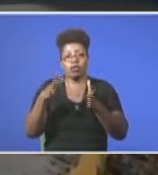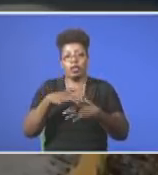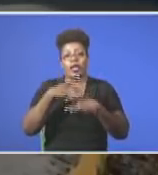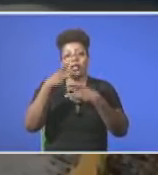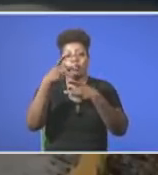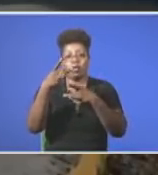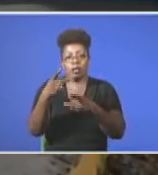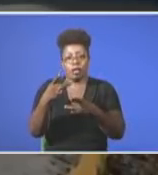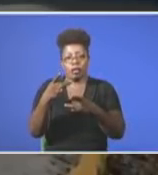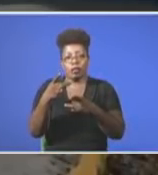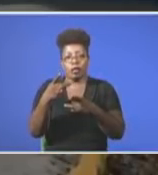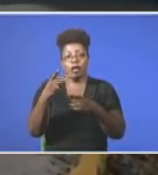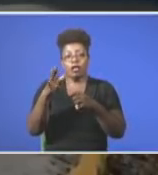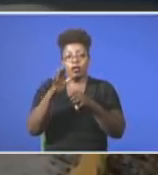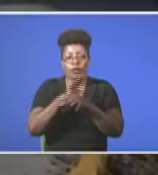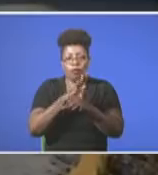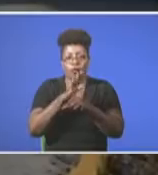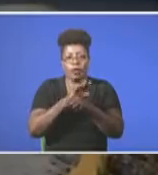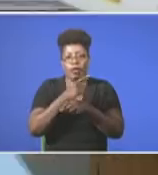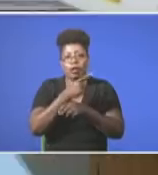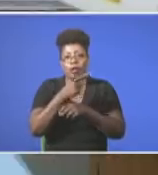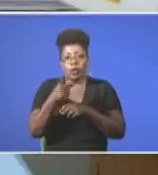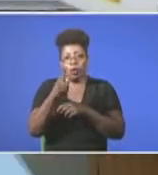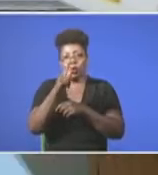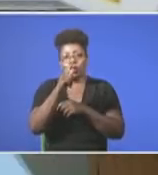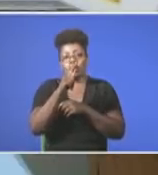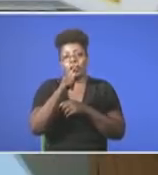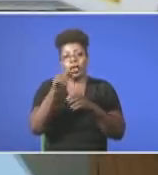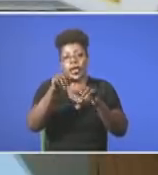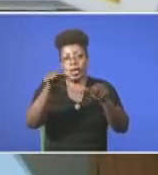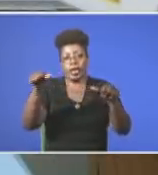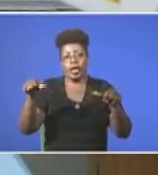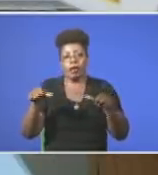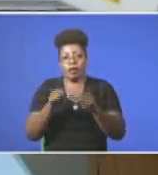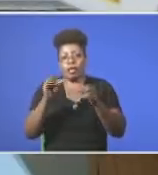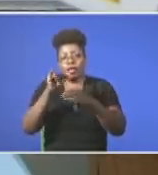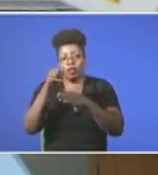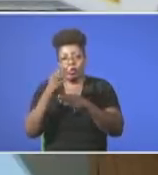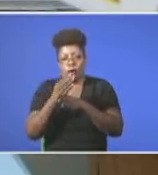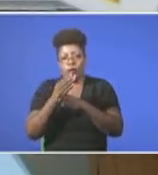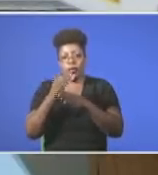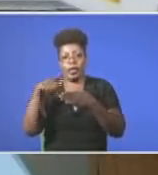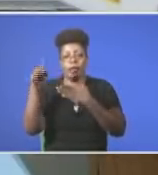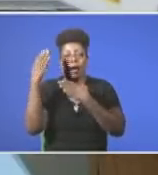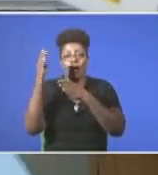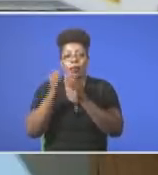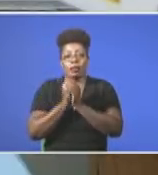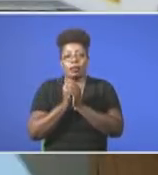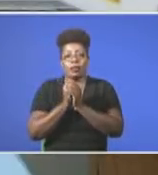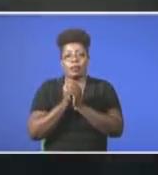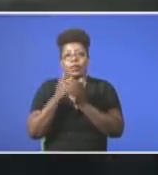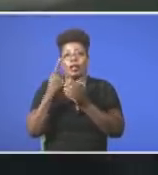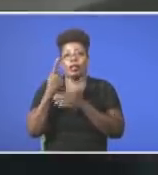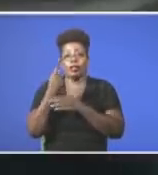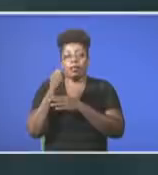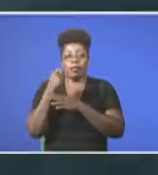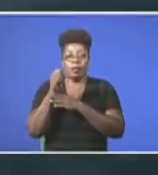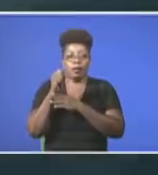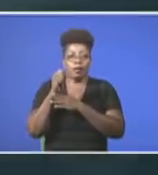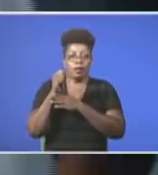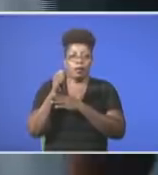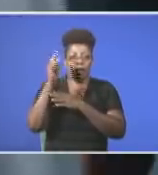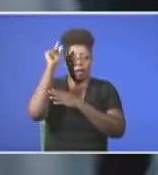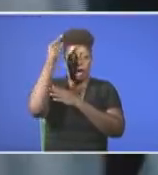to fill the skills gap in the Bahamas. The government in particular has identified some key skills areas, automotive trade services,